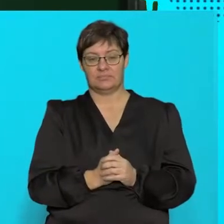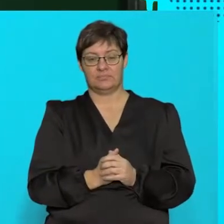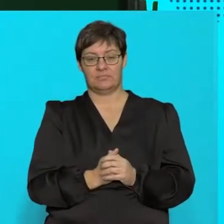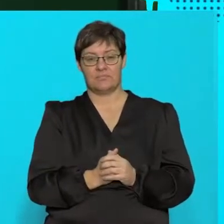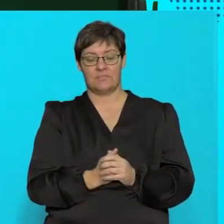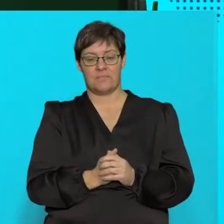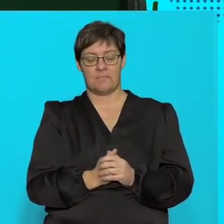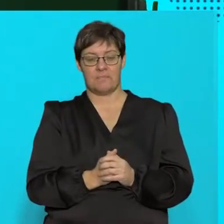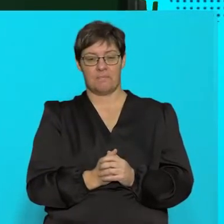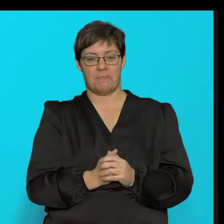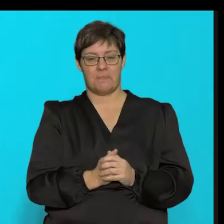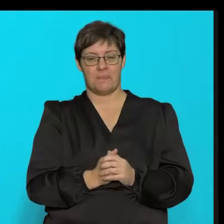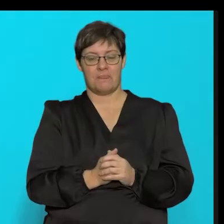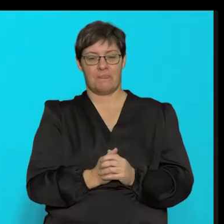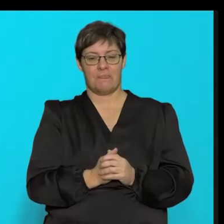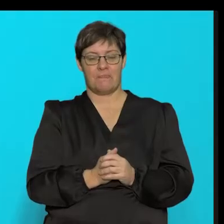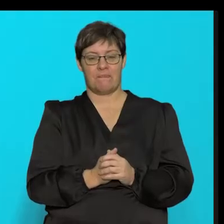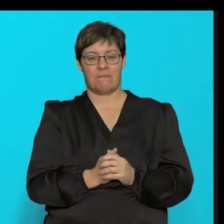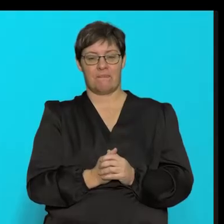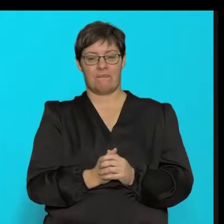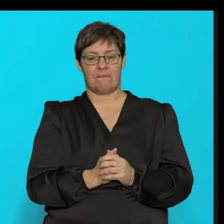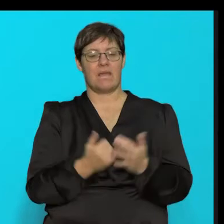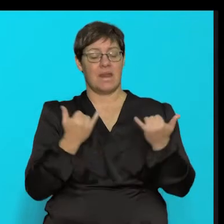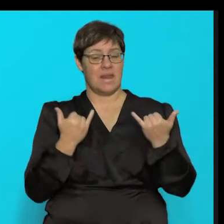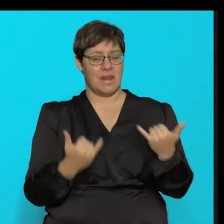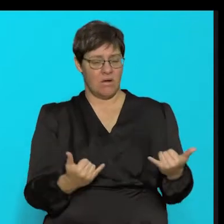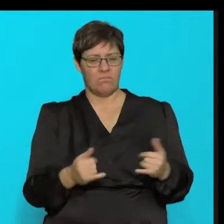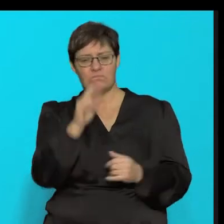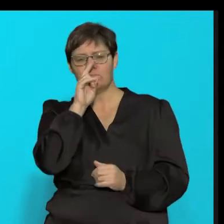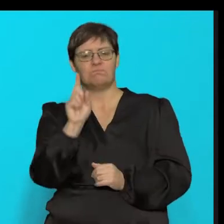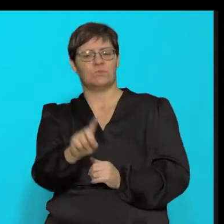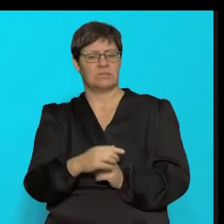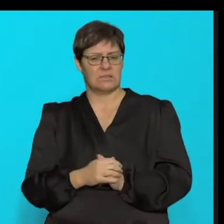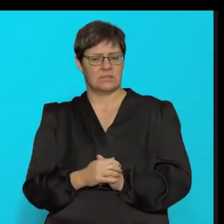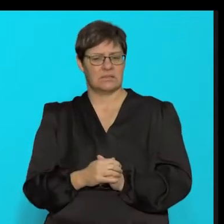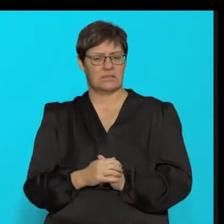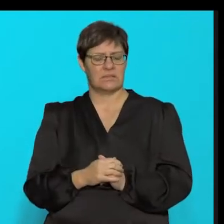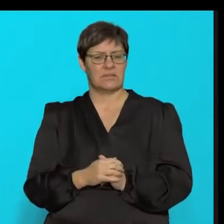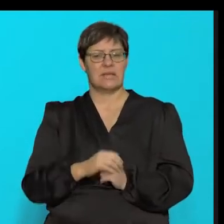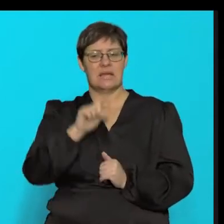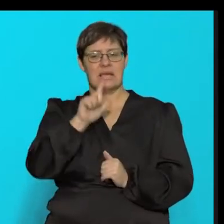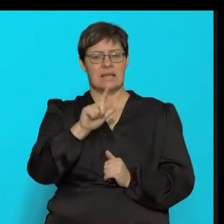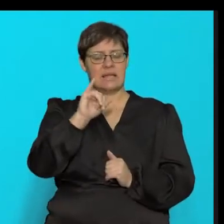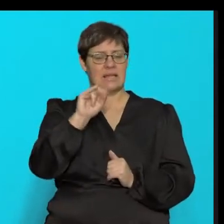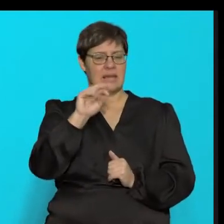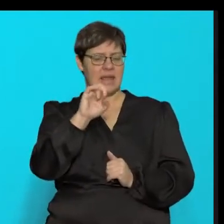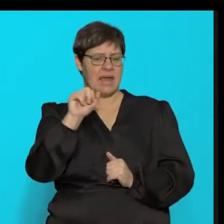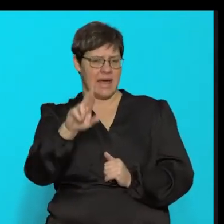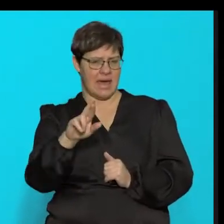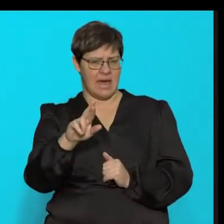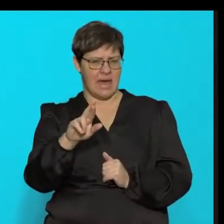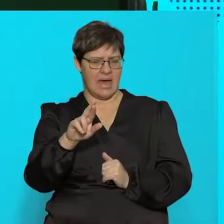Fantastic. Great. Now, I would like us to look at a linear